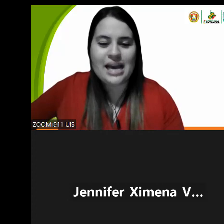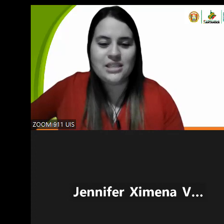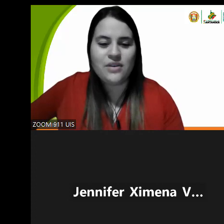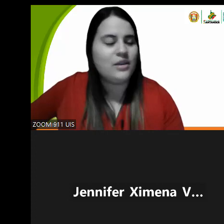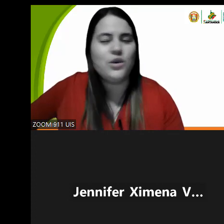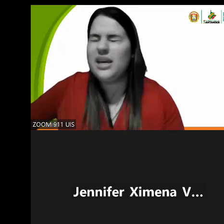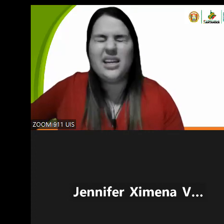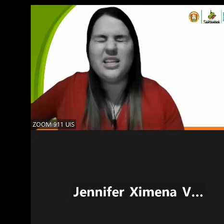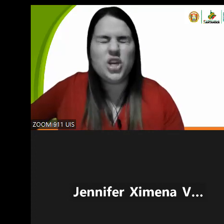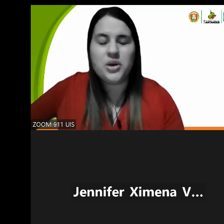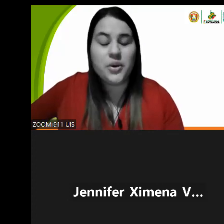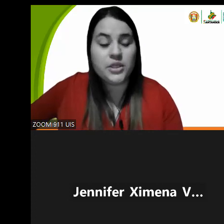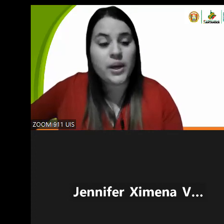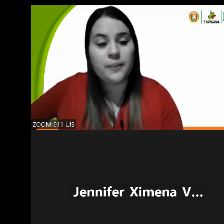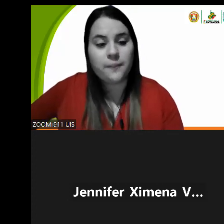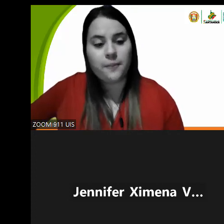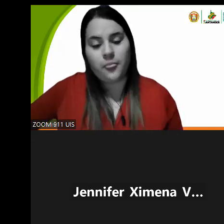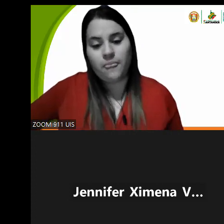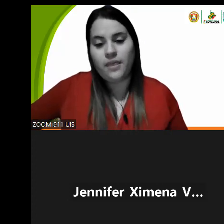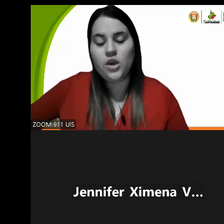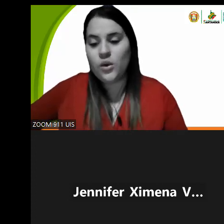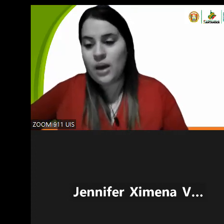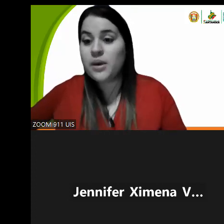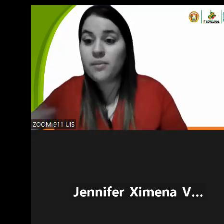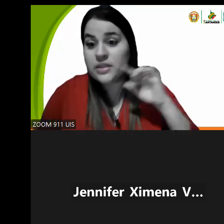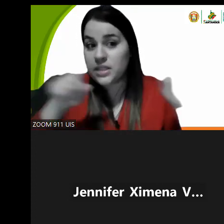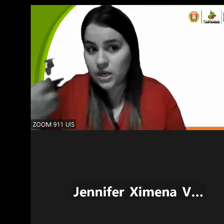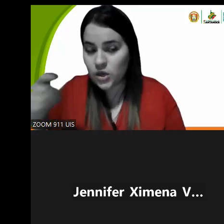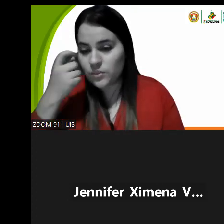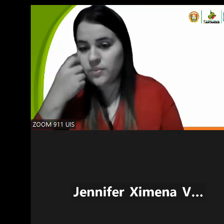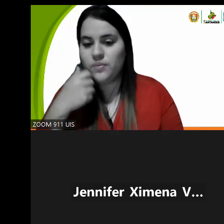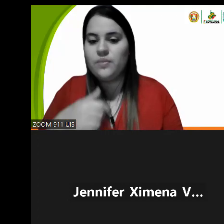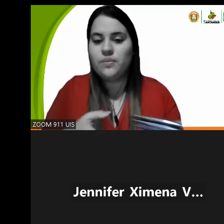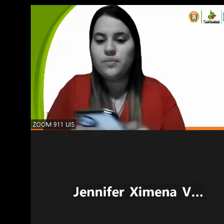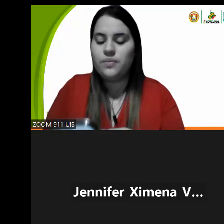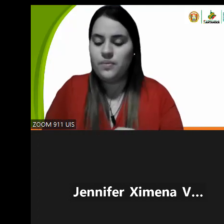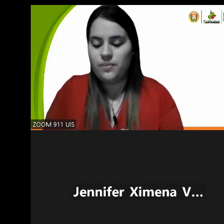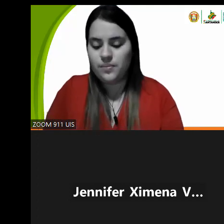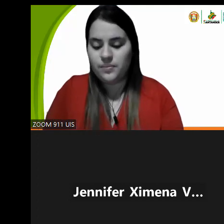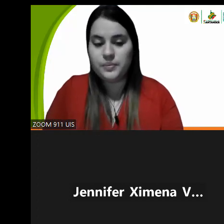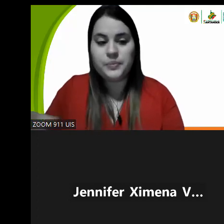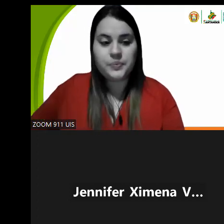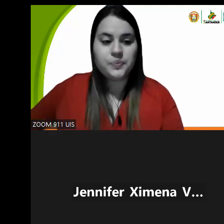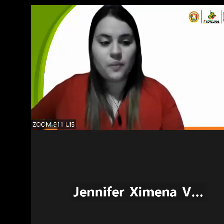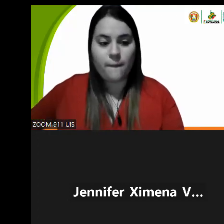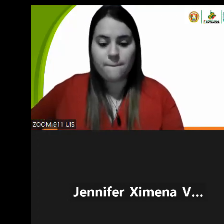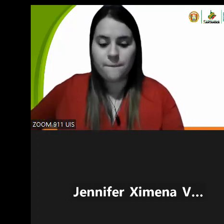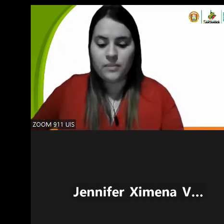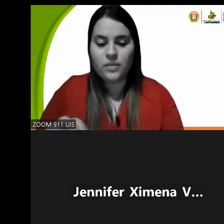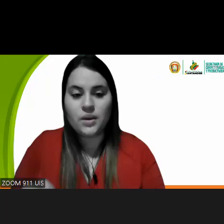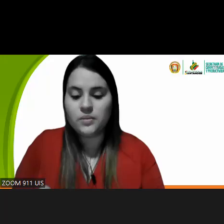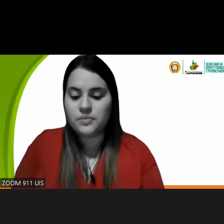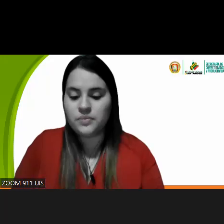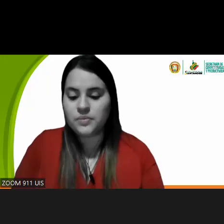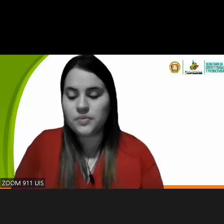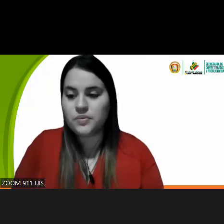can share your screen. Thank you. I'm gonna be visiting you. Okay.